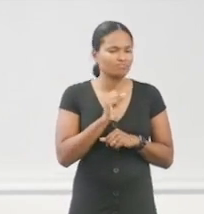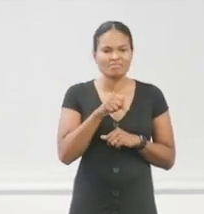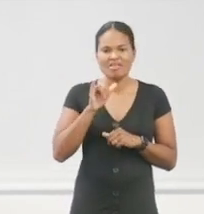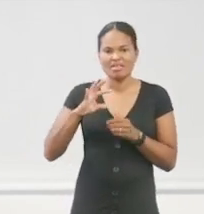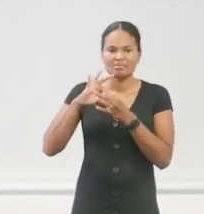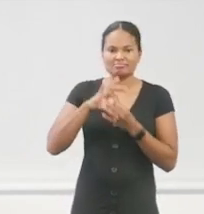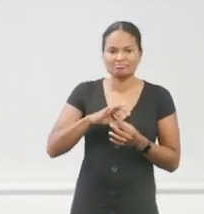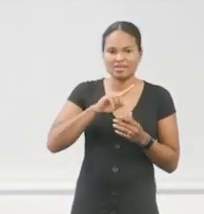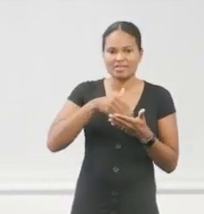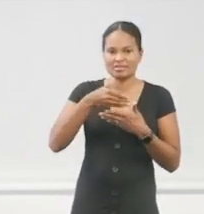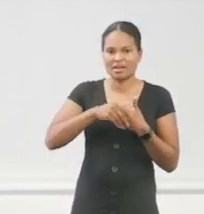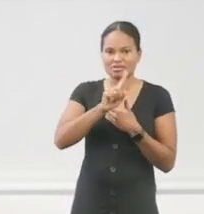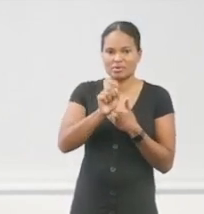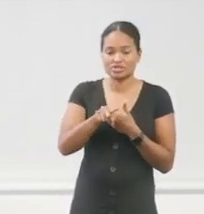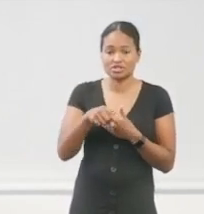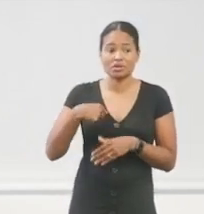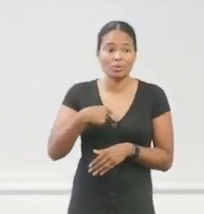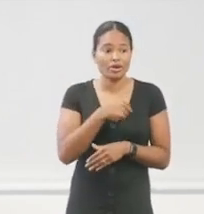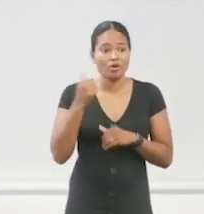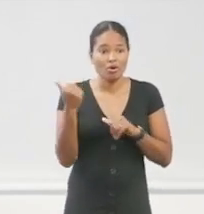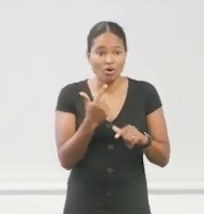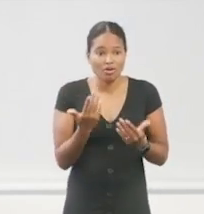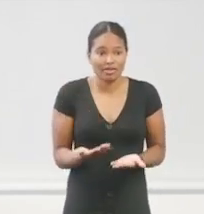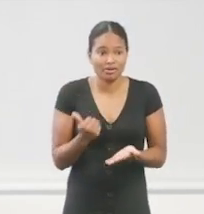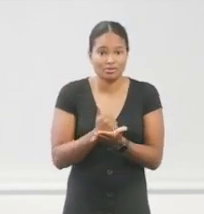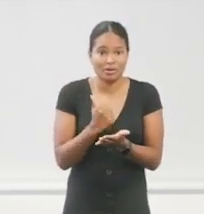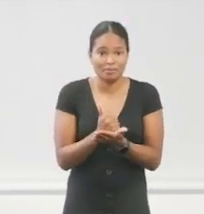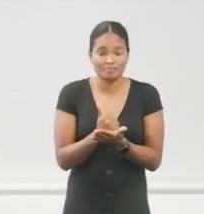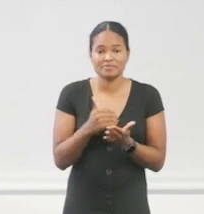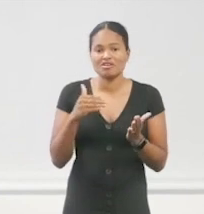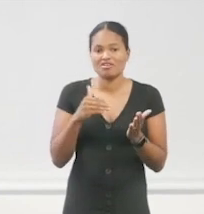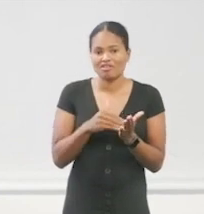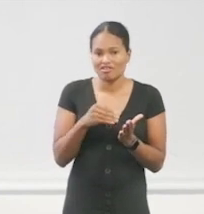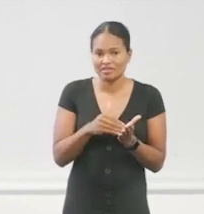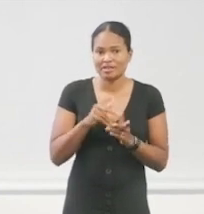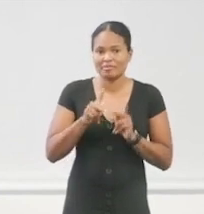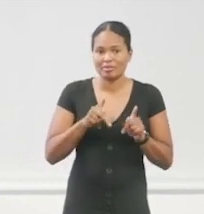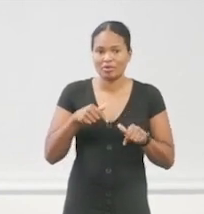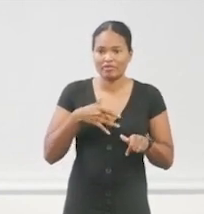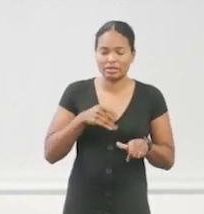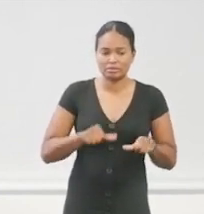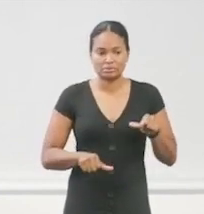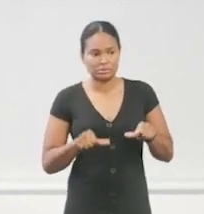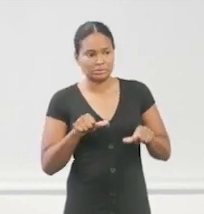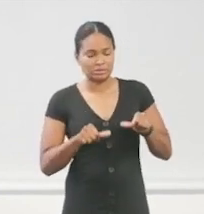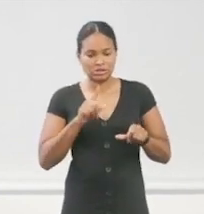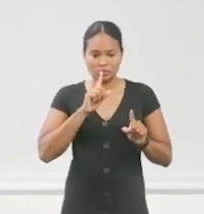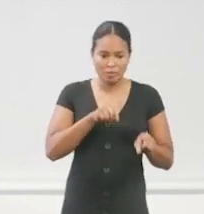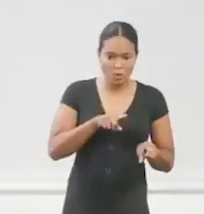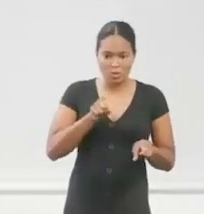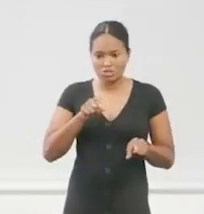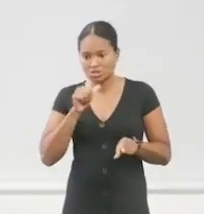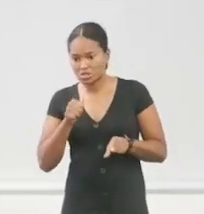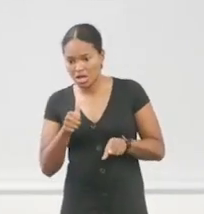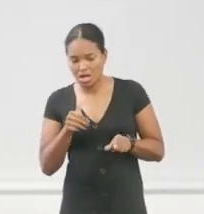is, we are all here to help. I know there's oftentimes a reluctance to report, hey, I've been attacked or I've become a victim of